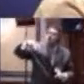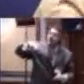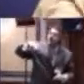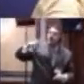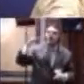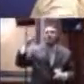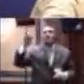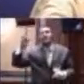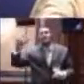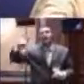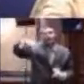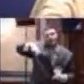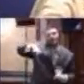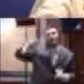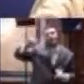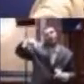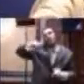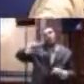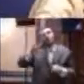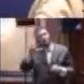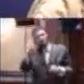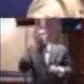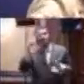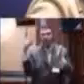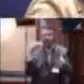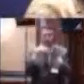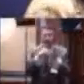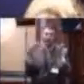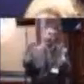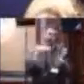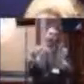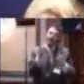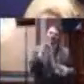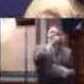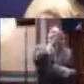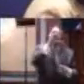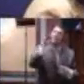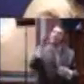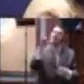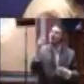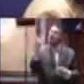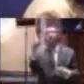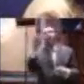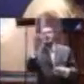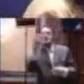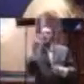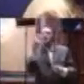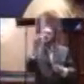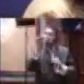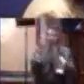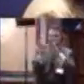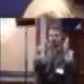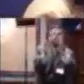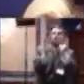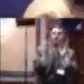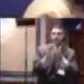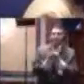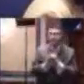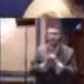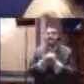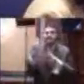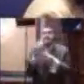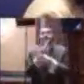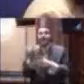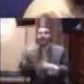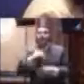Albie, into the early 90s, to ensure that there would be the abolition of those laws